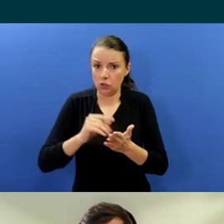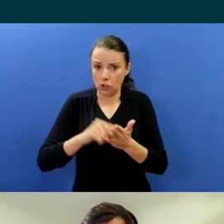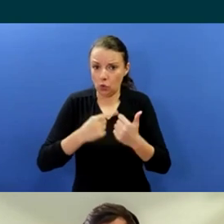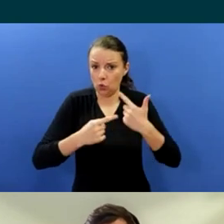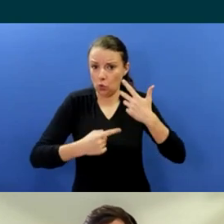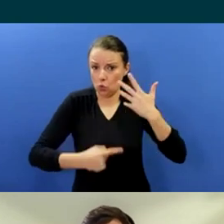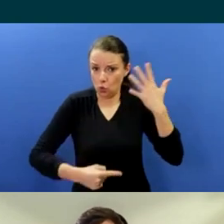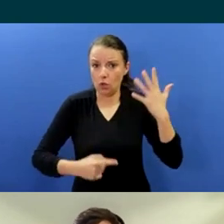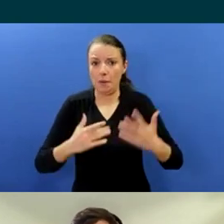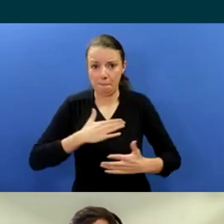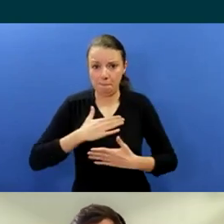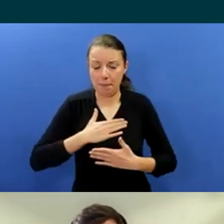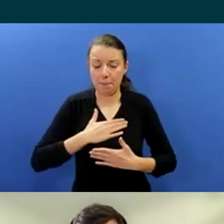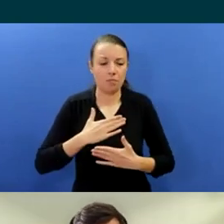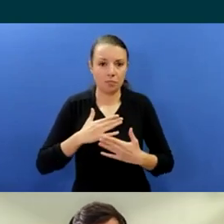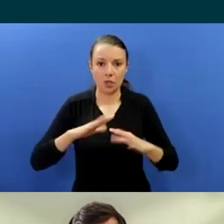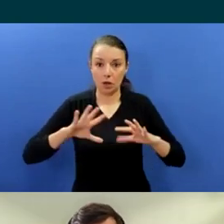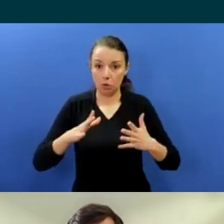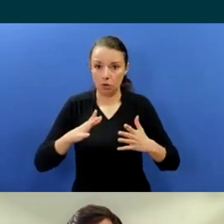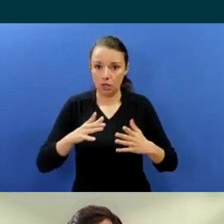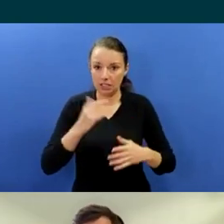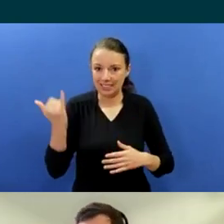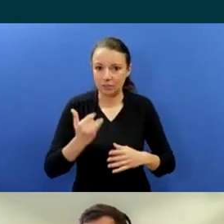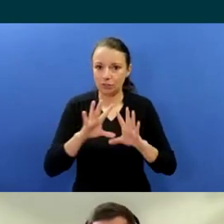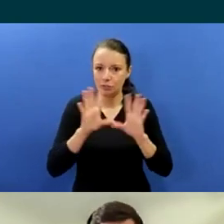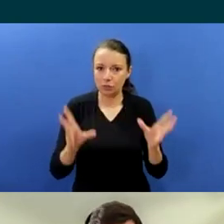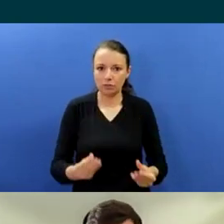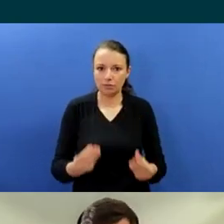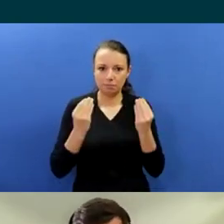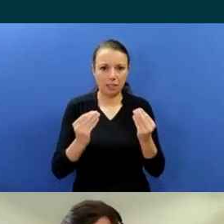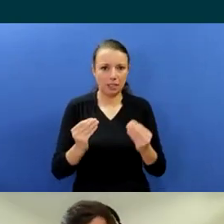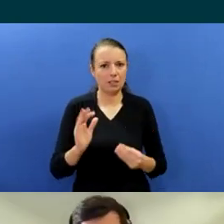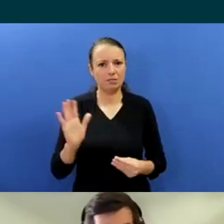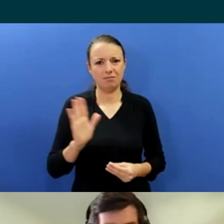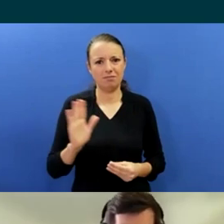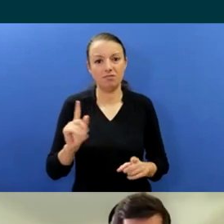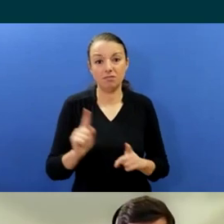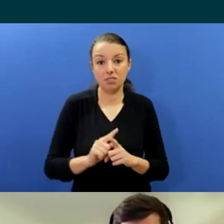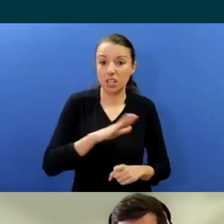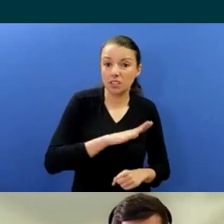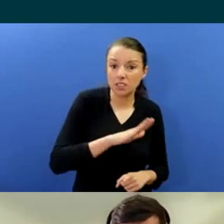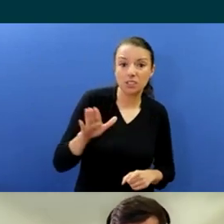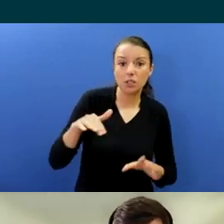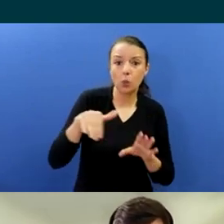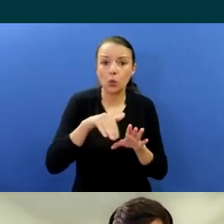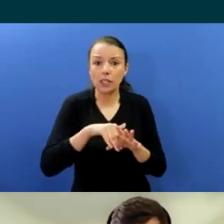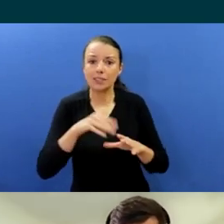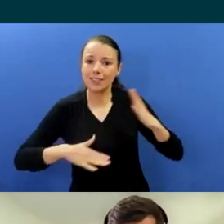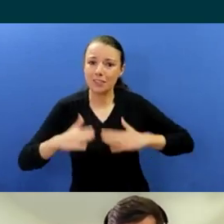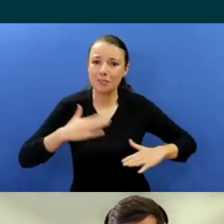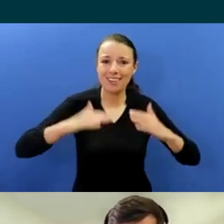well and that participants are always happy and satisfied. Sometimes there is